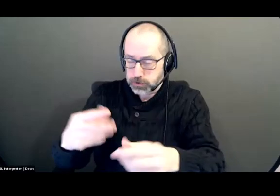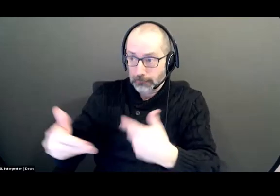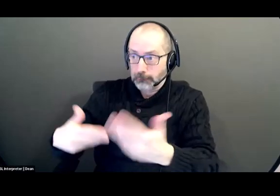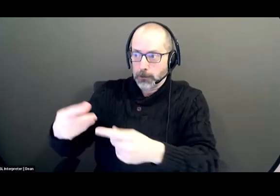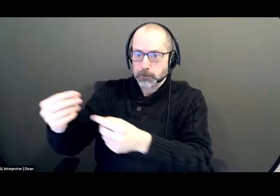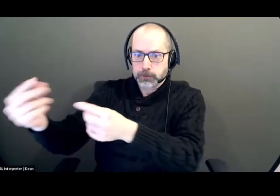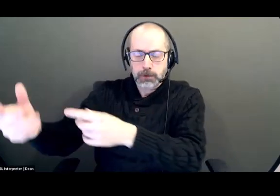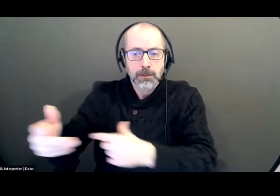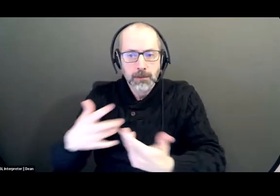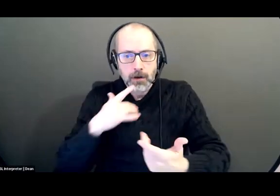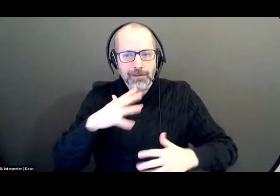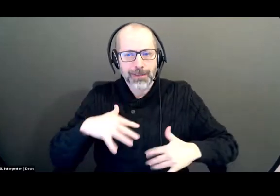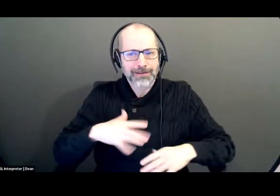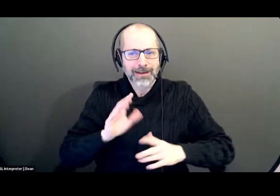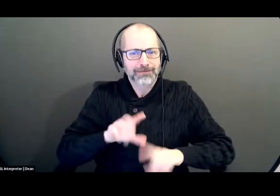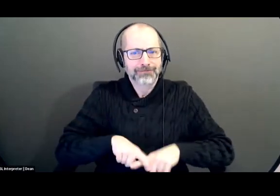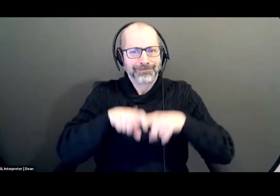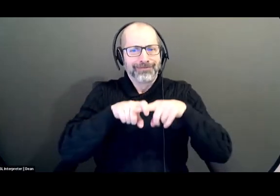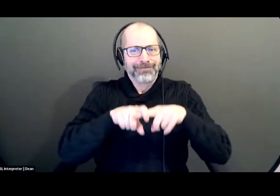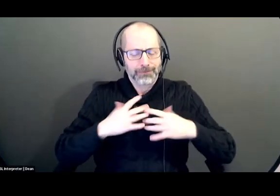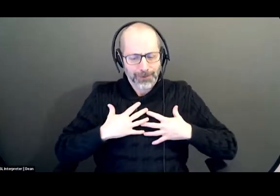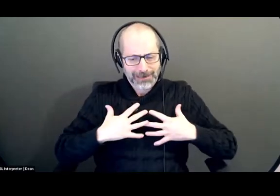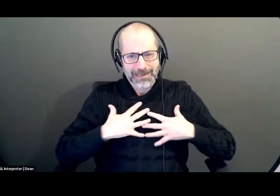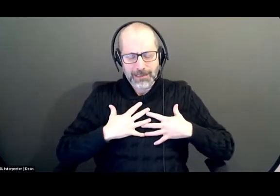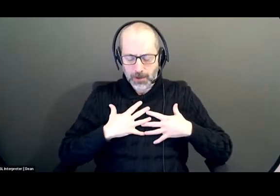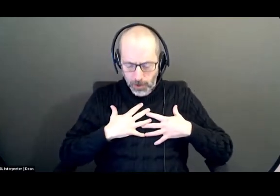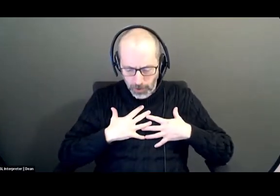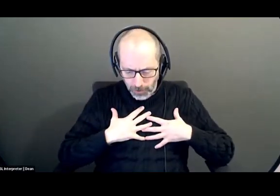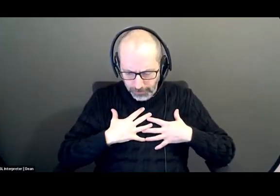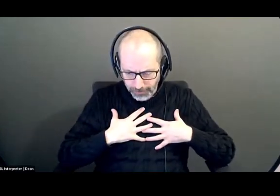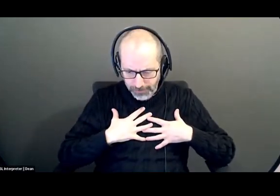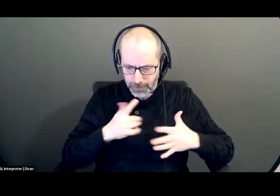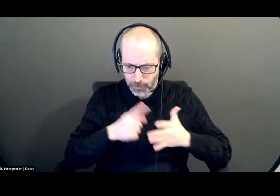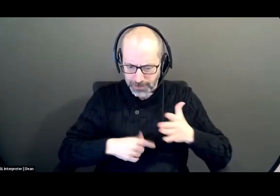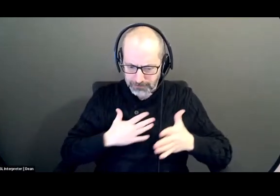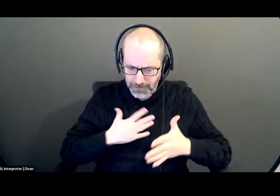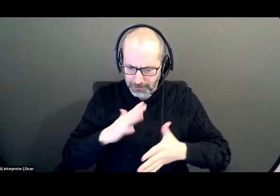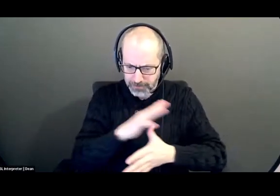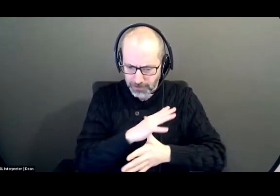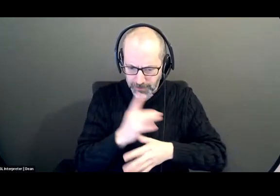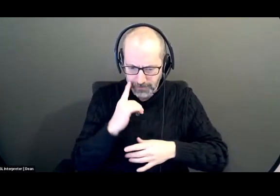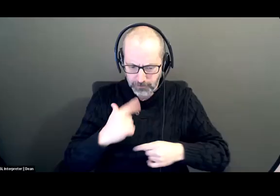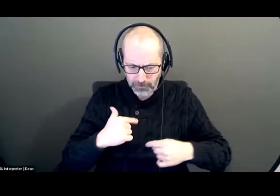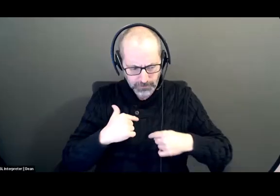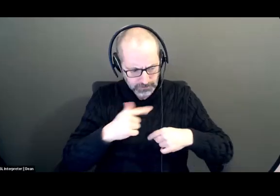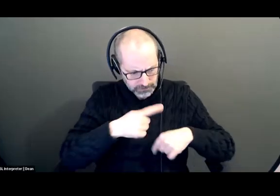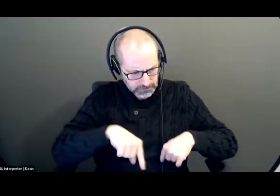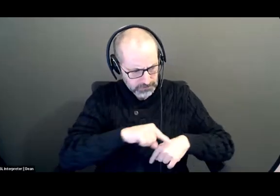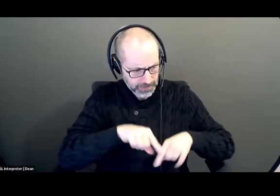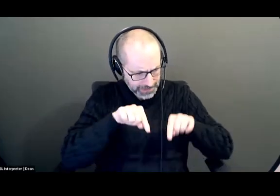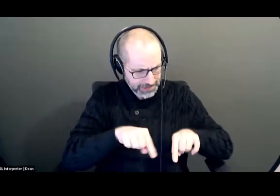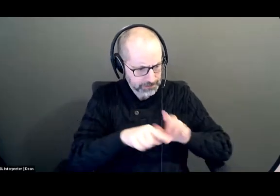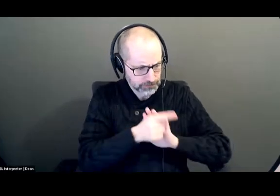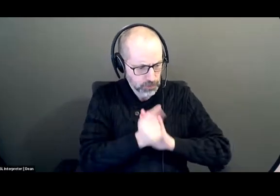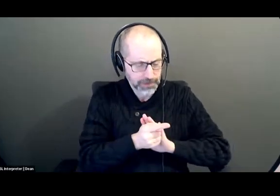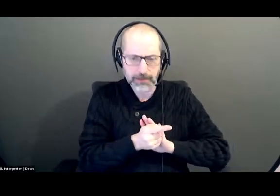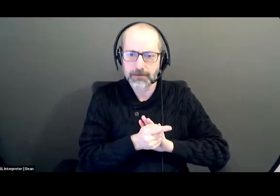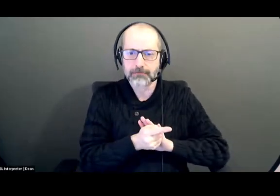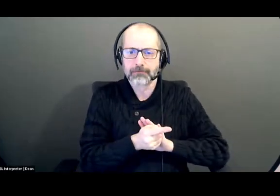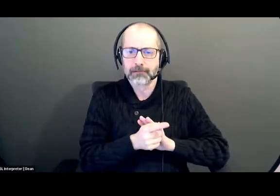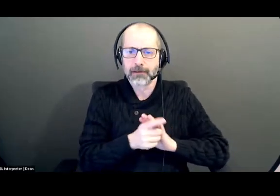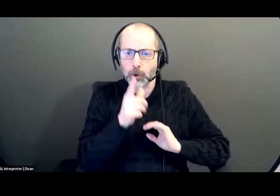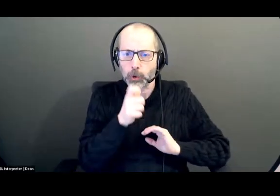whether it's putting up sticky notes, whether it's, sending a message to somebody else. But how do we acknowledge other people, and how do